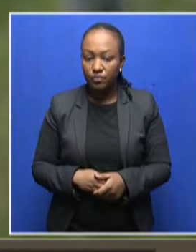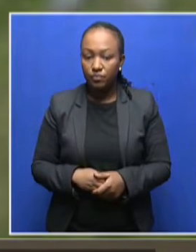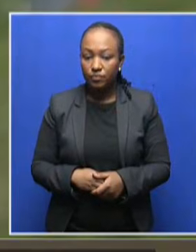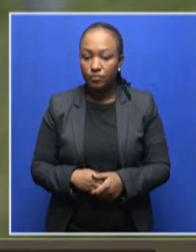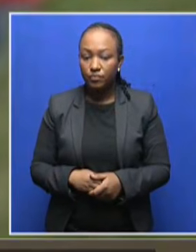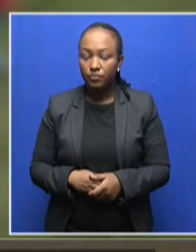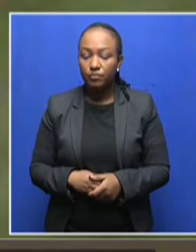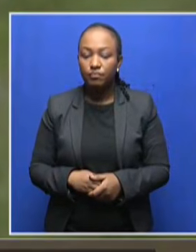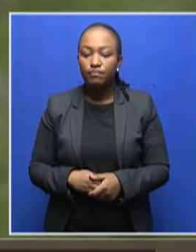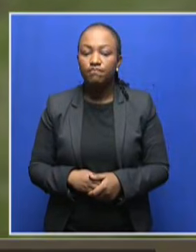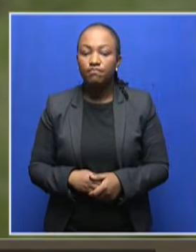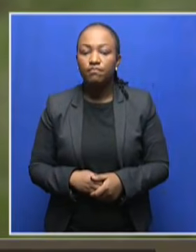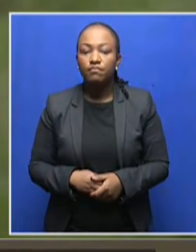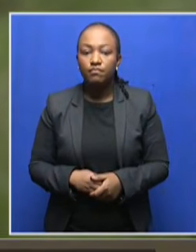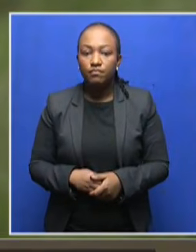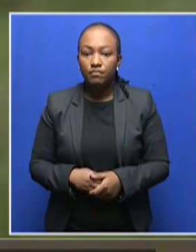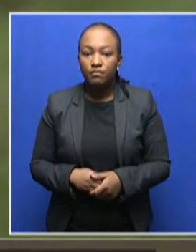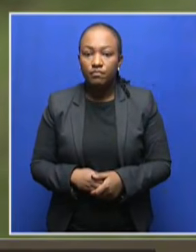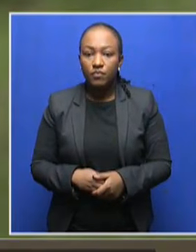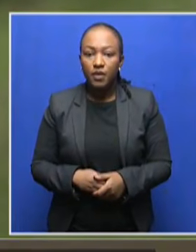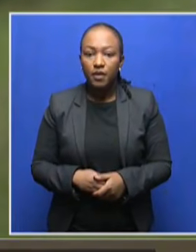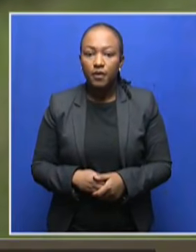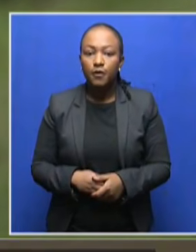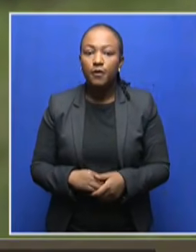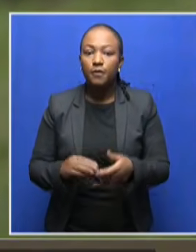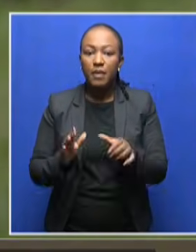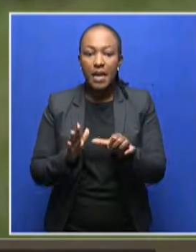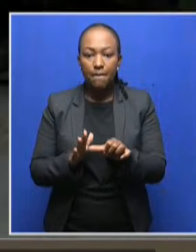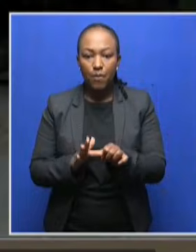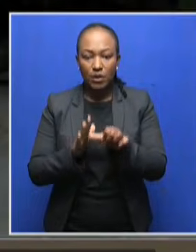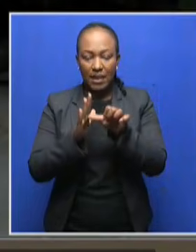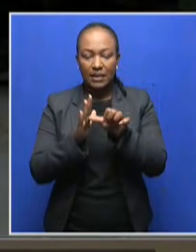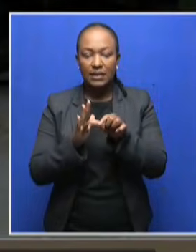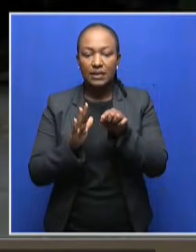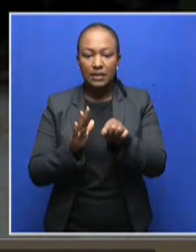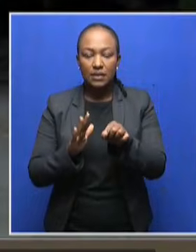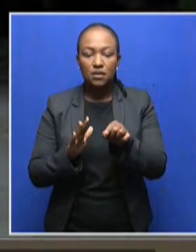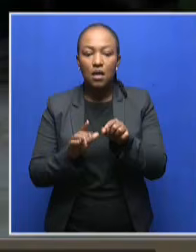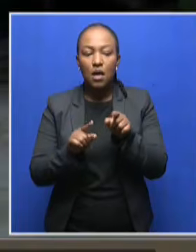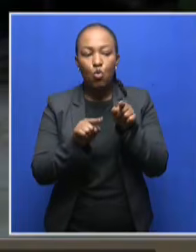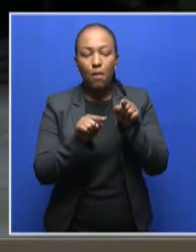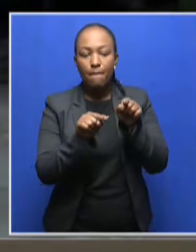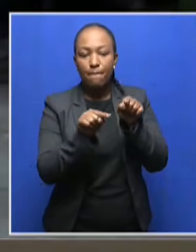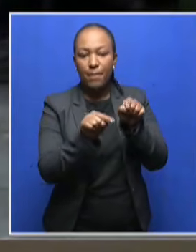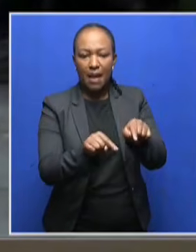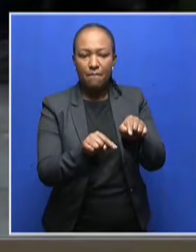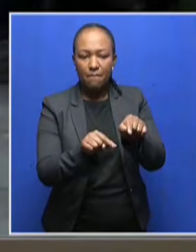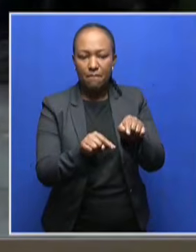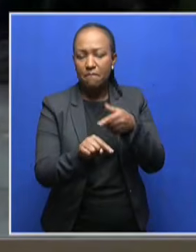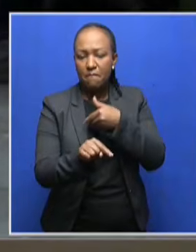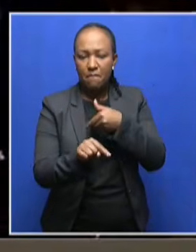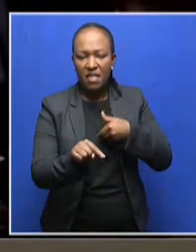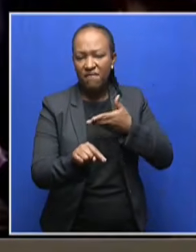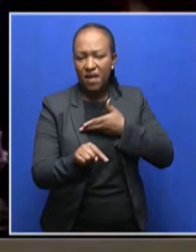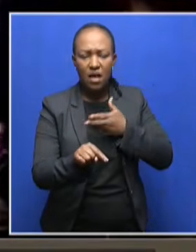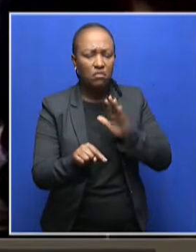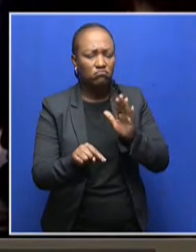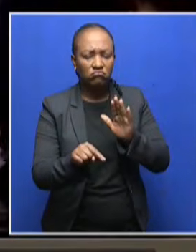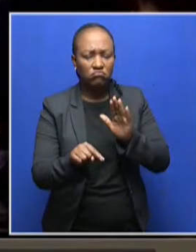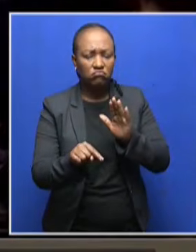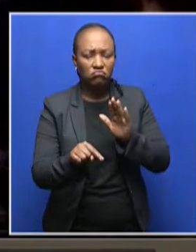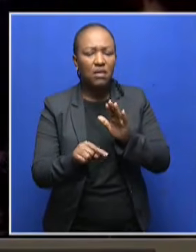I mean, I think the important thing is that there's no blame on parents. You know, we know that there's many reasons why kids don't get vaccinated, and it's